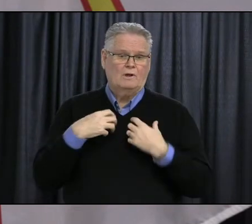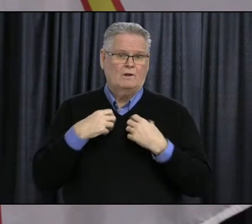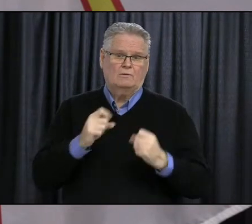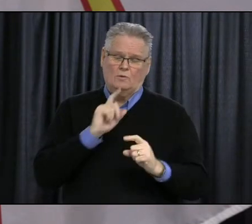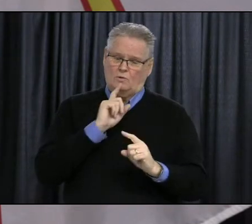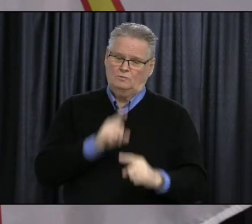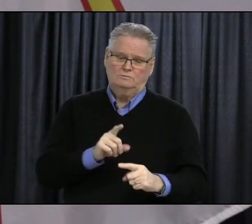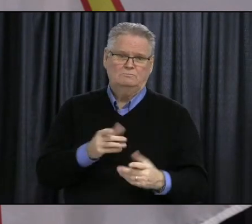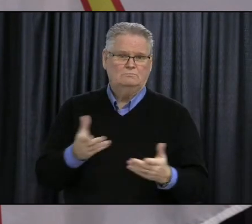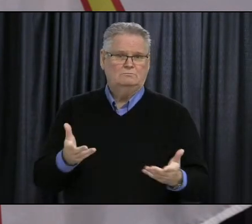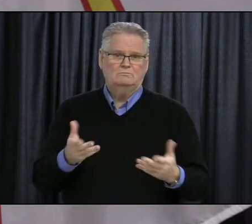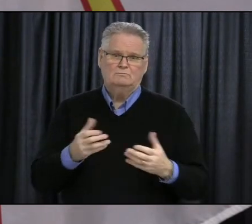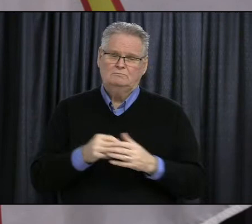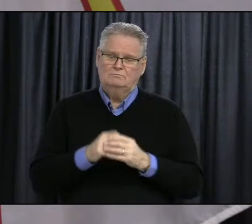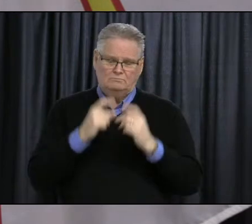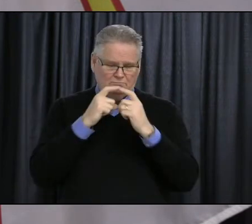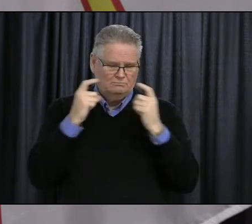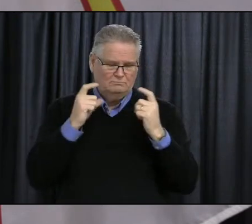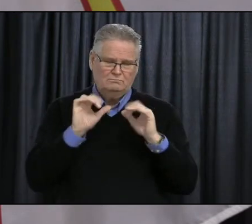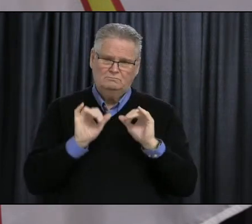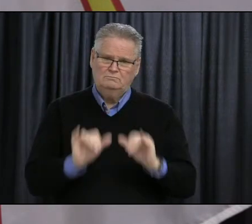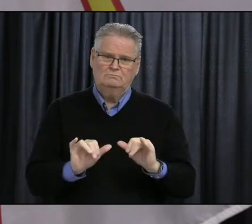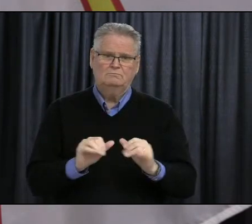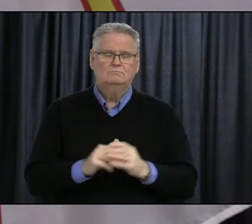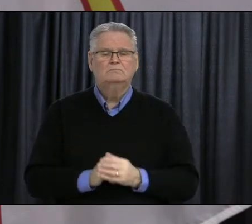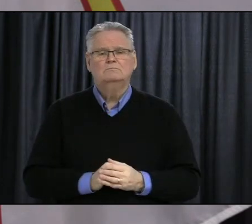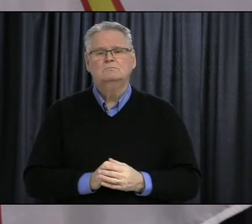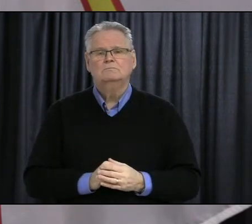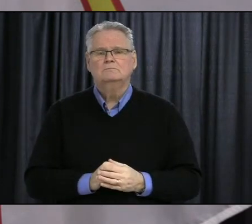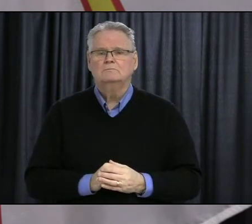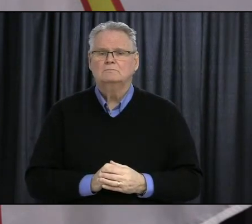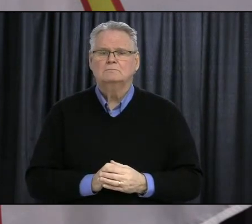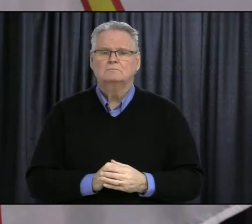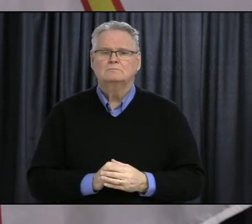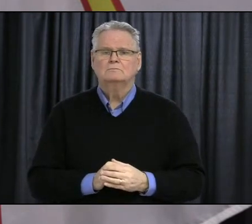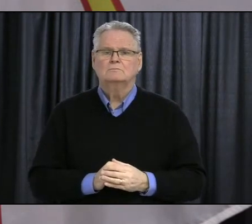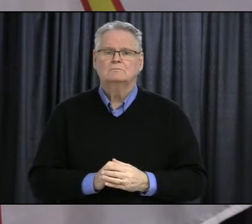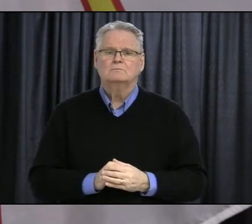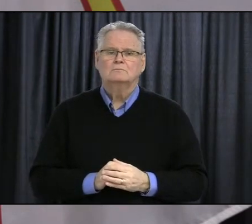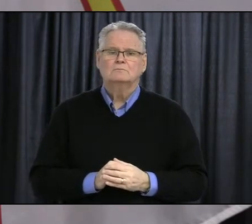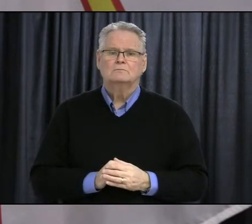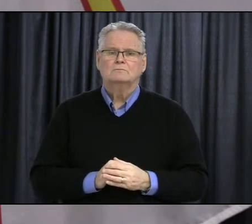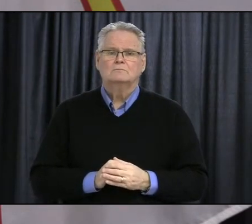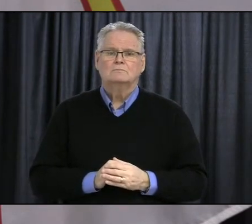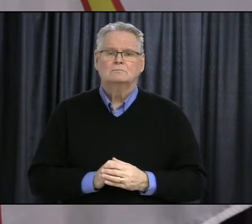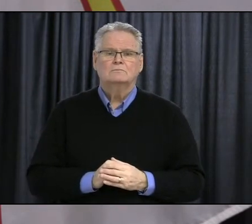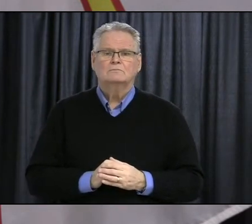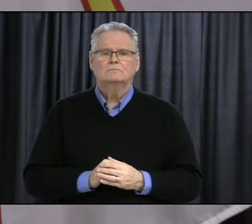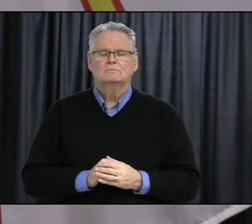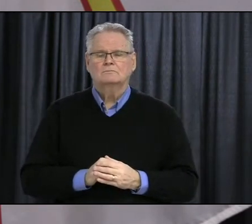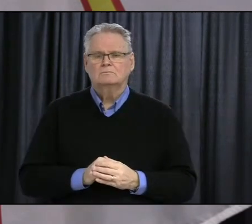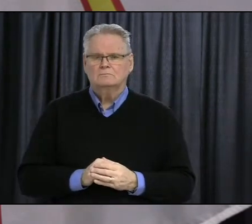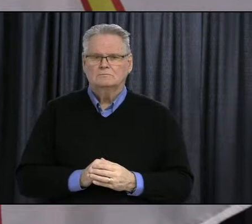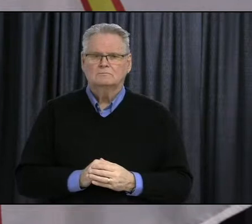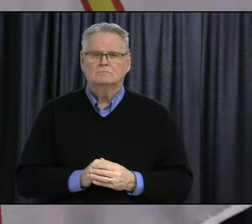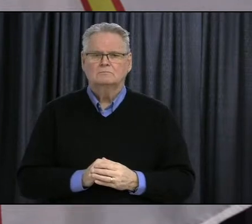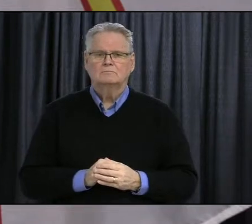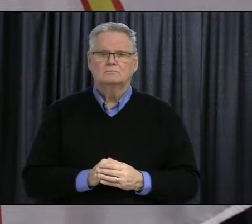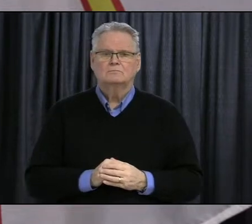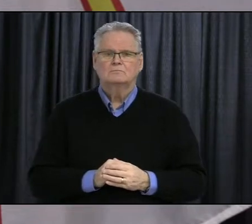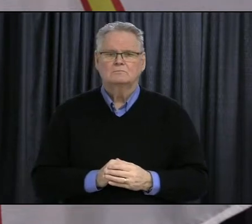it's not just about protecting others anymore. We know that wearing a non-medical mask, especially if you have one that's 3 layers, although 2 is